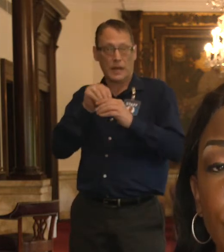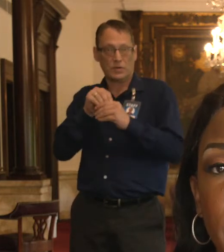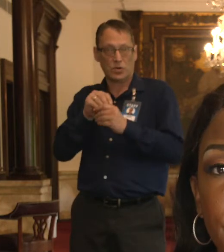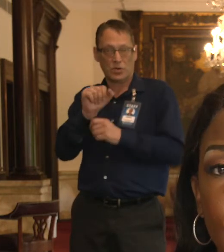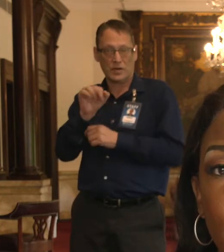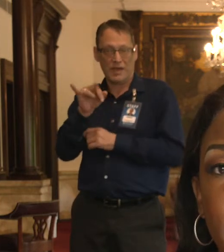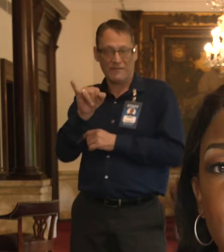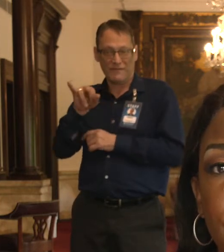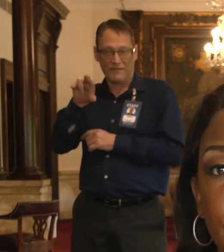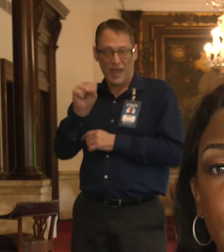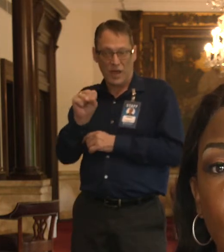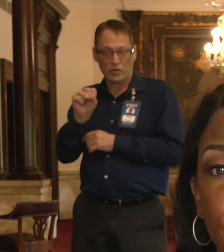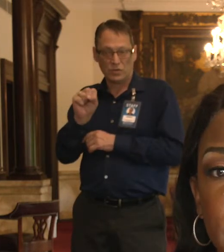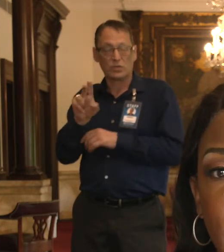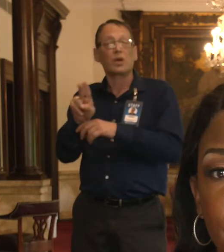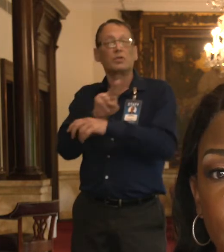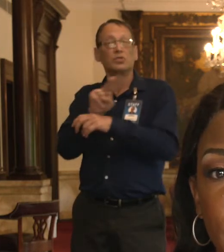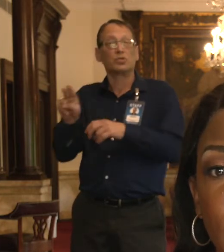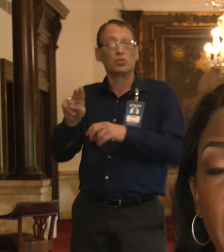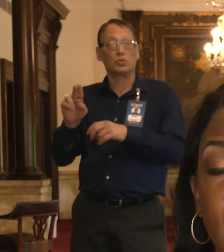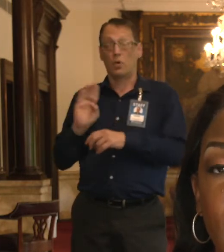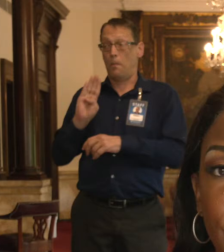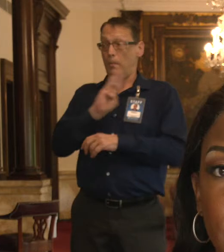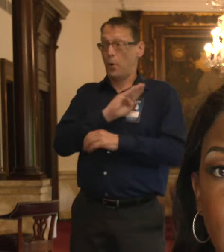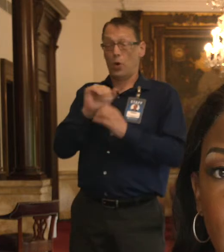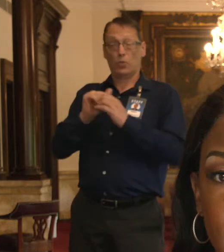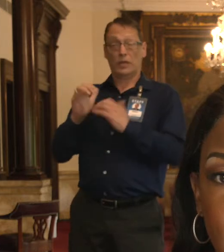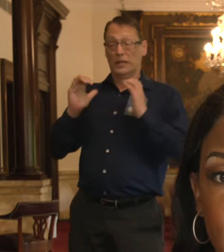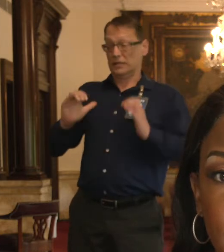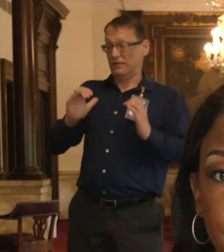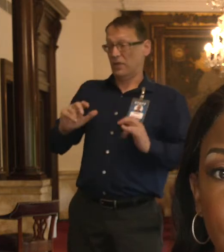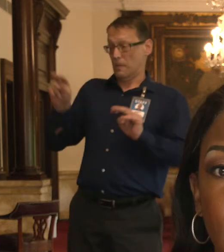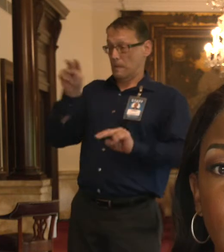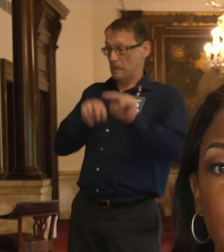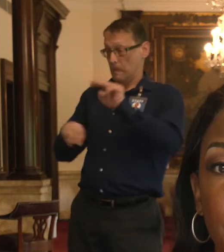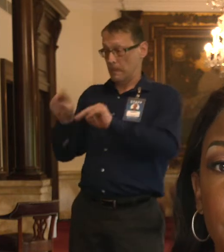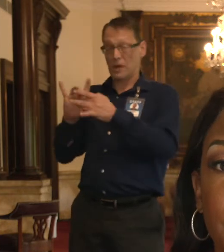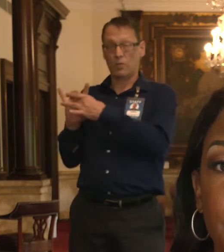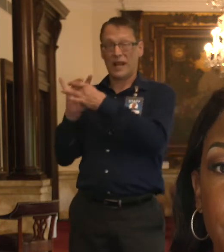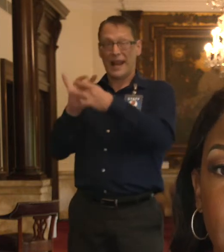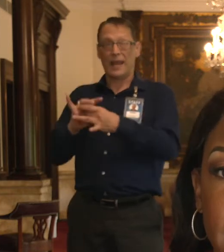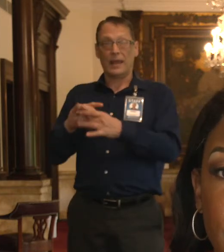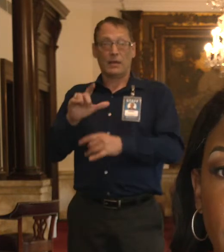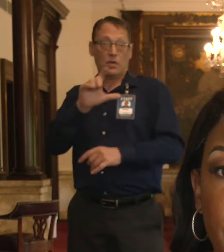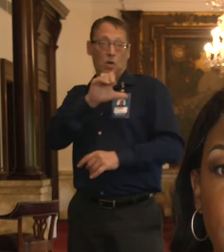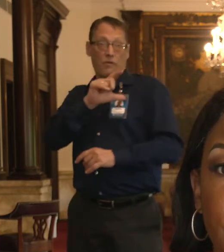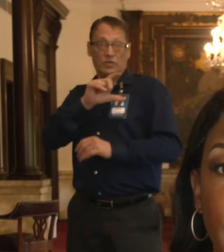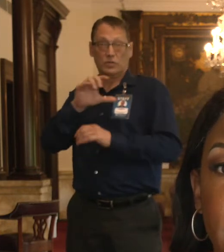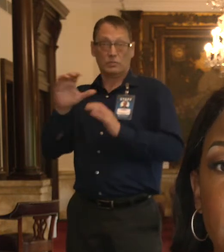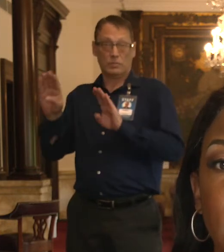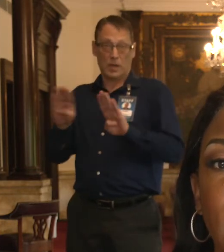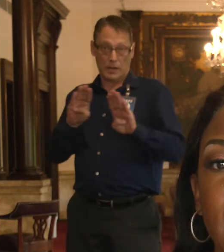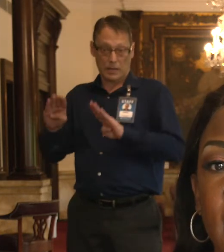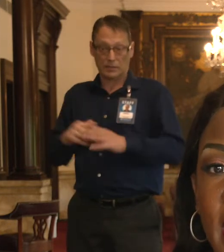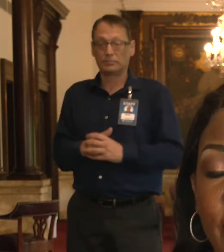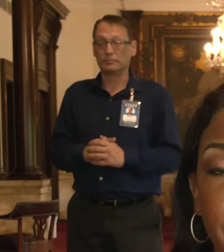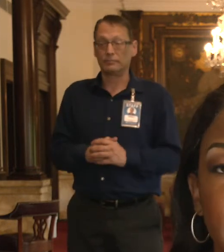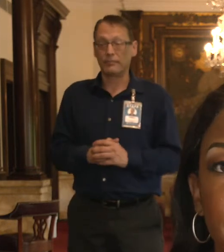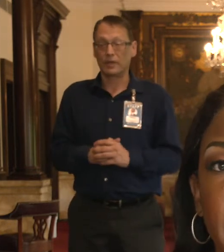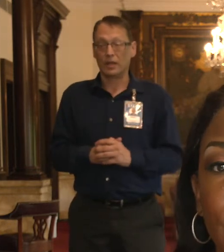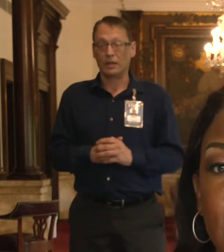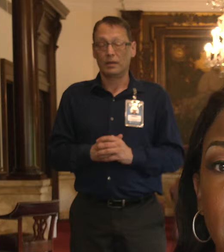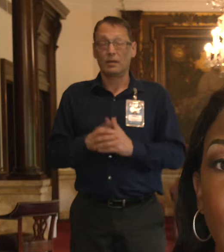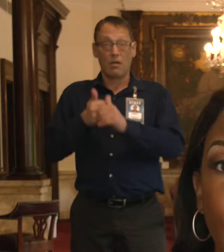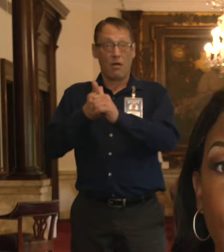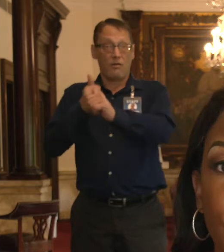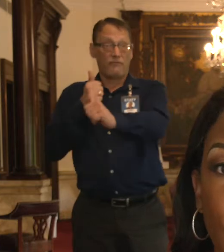use a joint forum with the Civilian Oversight Board about officer conduct. The Police Department avoids accountability